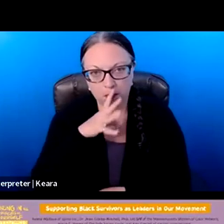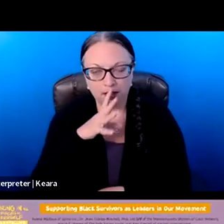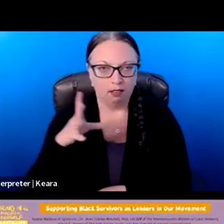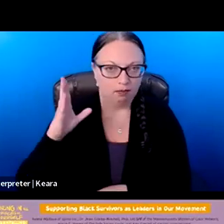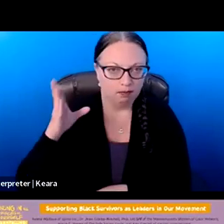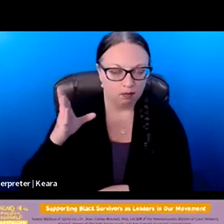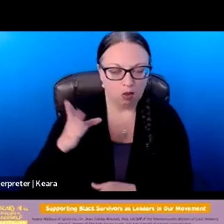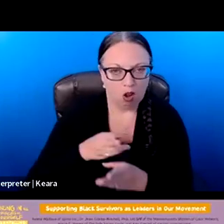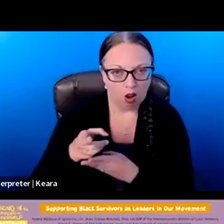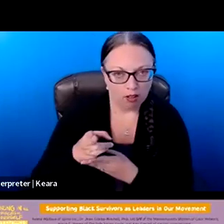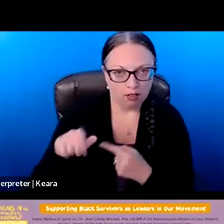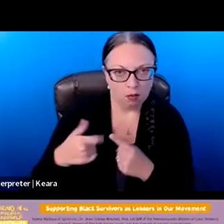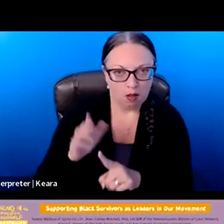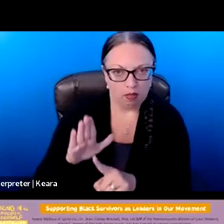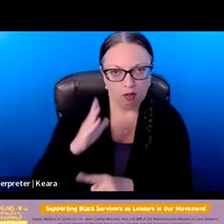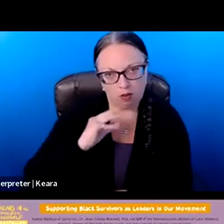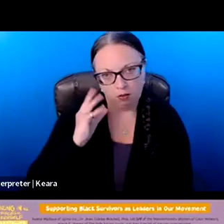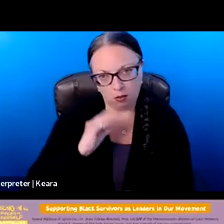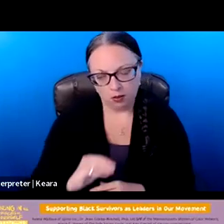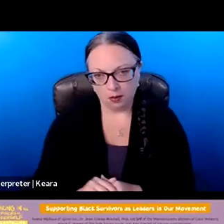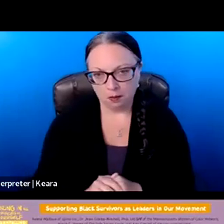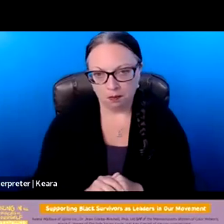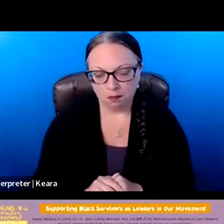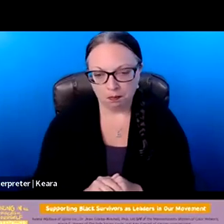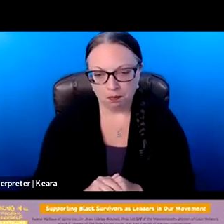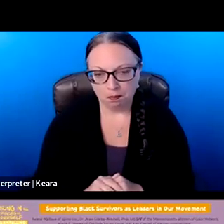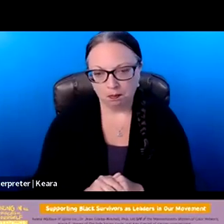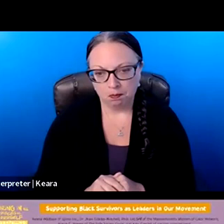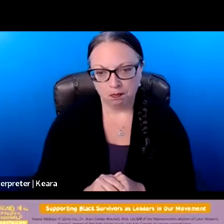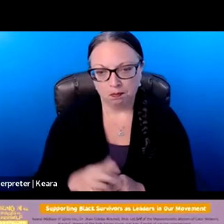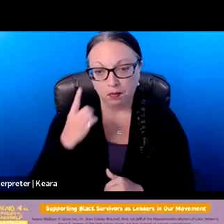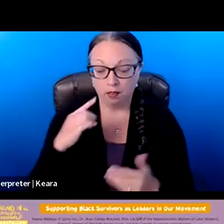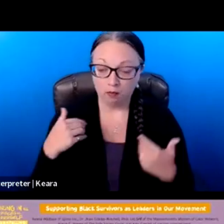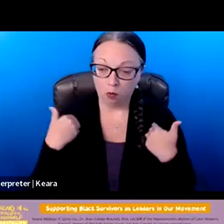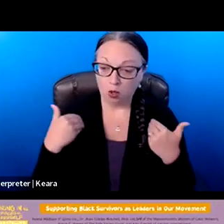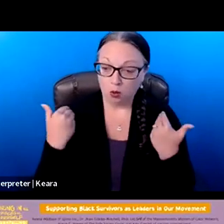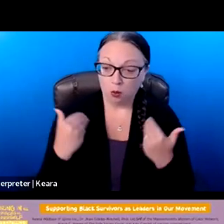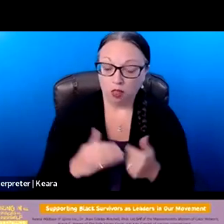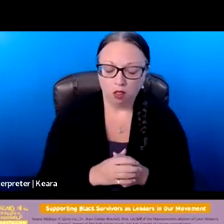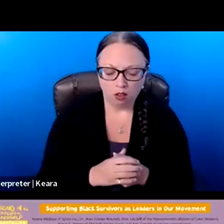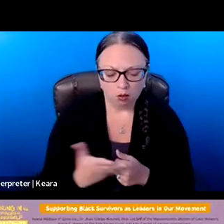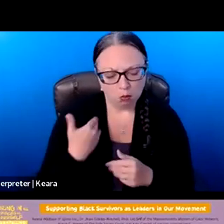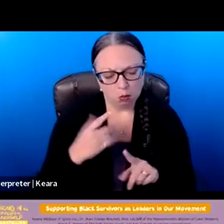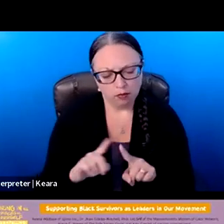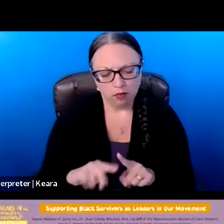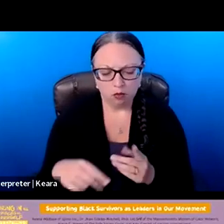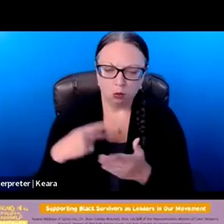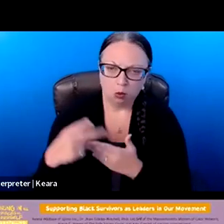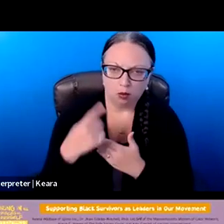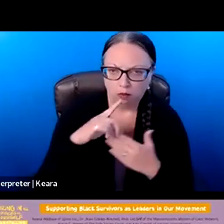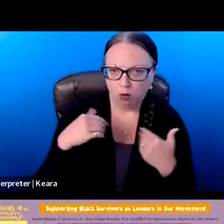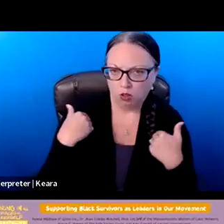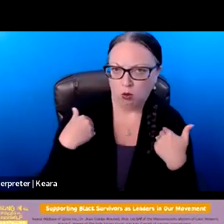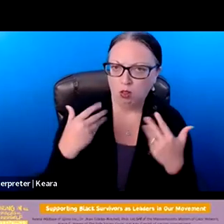they're experiencing. And then say for youth, we have some different programs for youth, like a lot of preventative